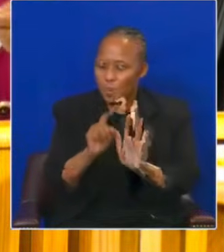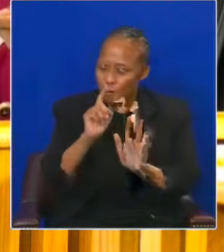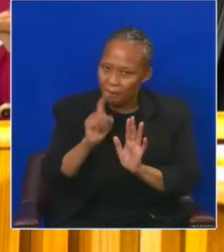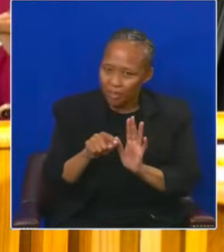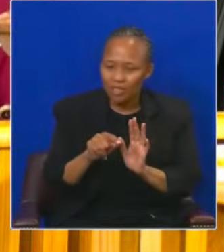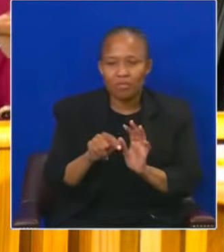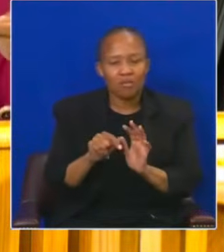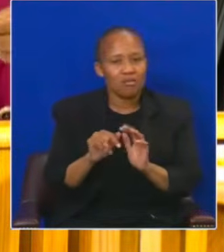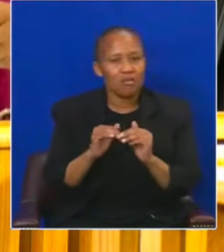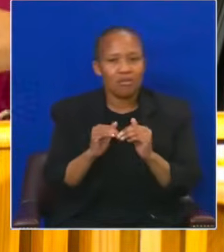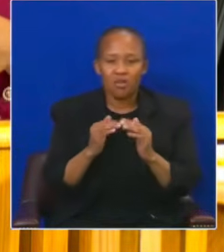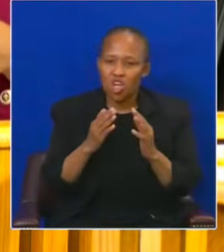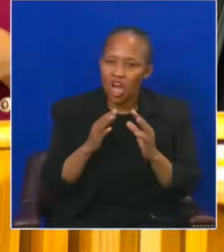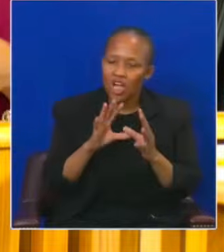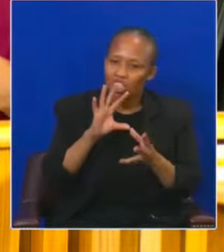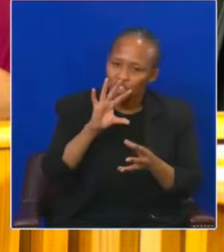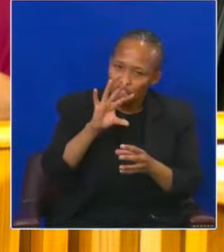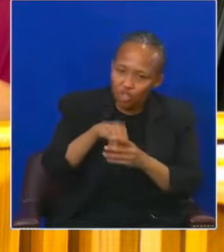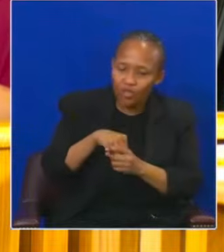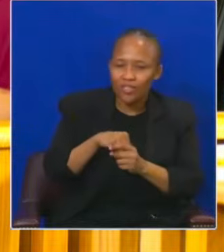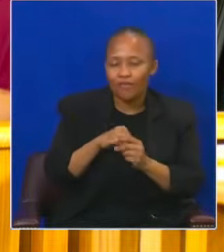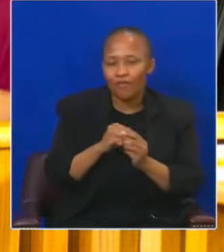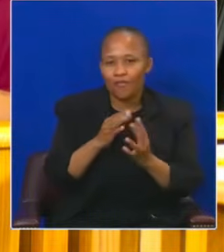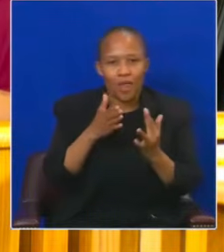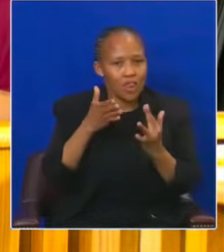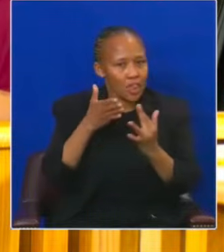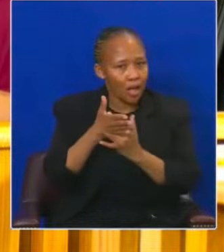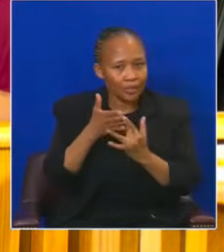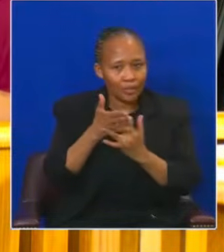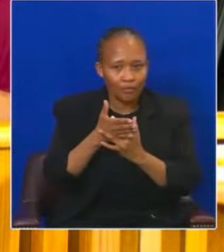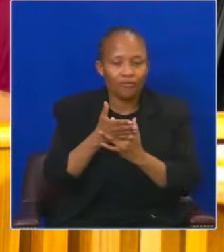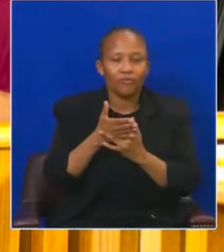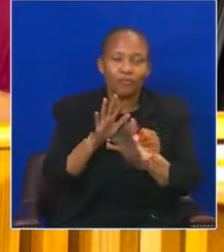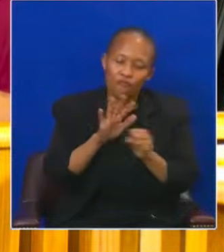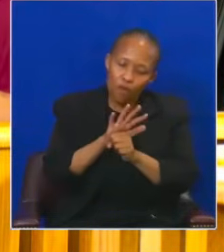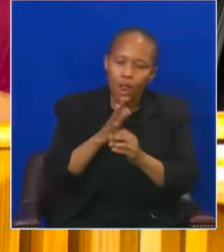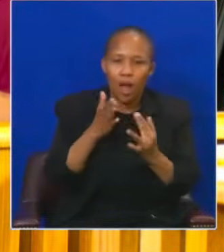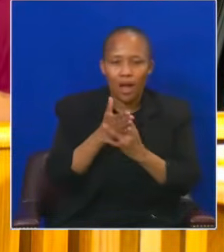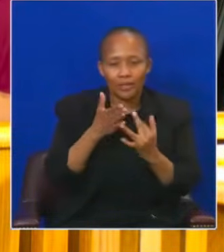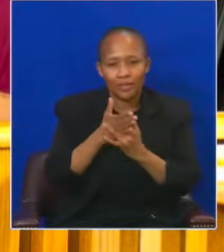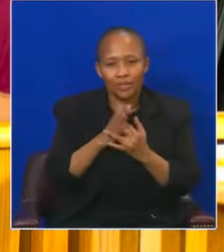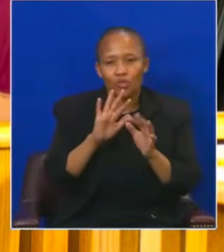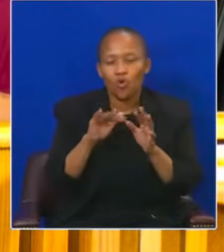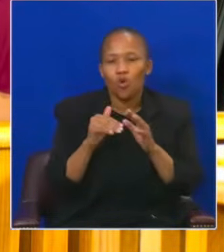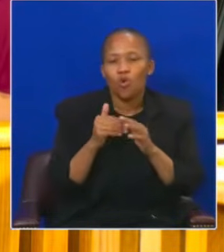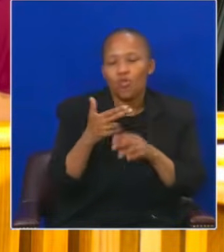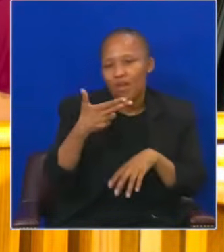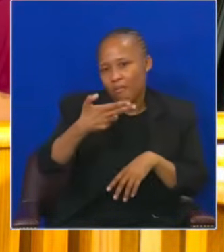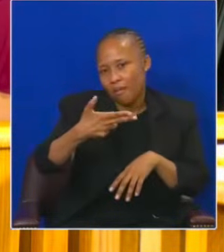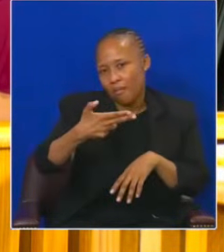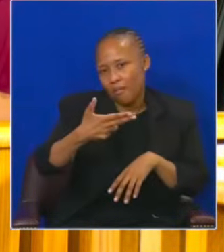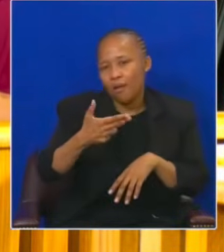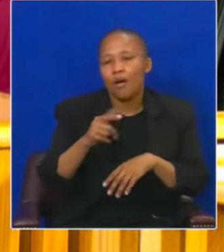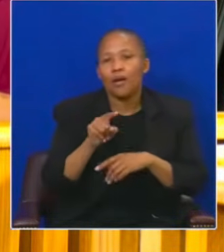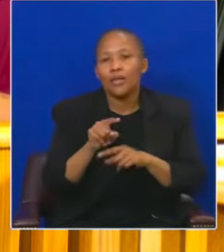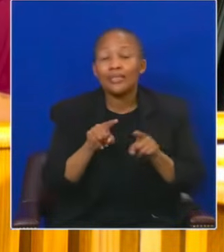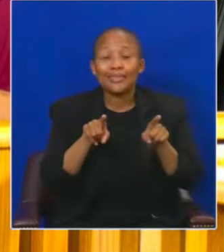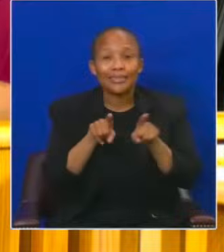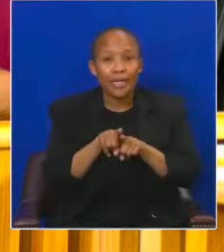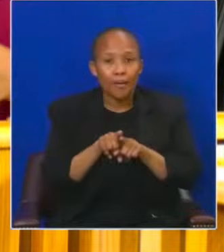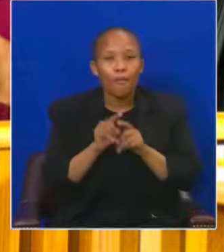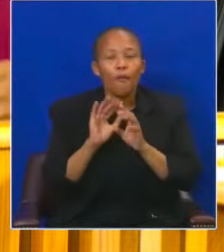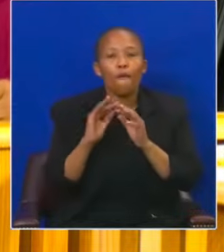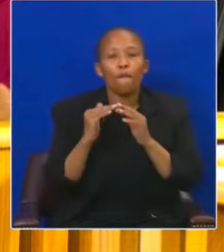access to the firearms, ammunition, and also the protective equipment.